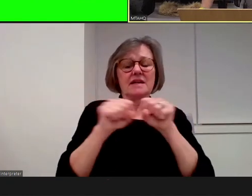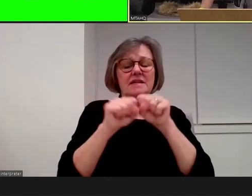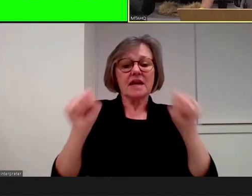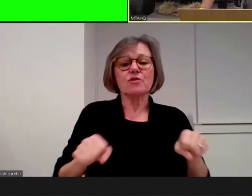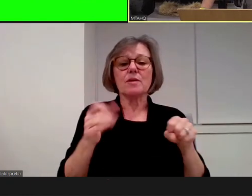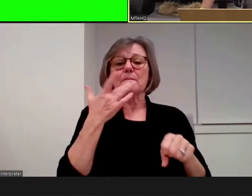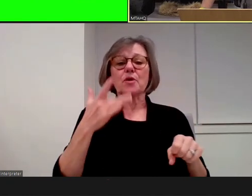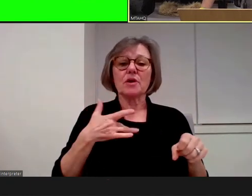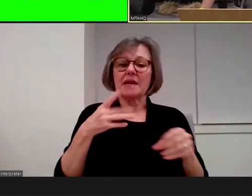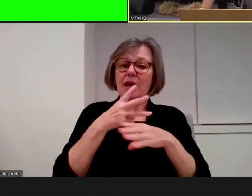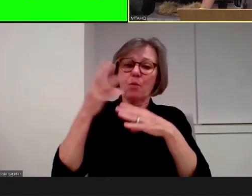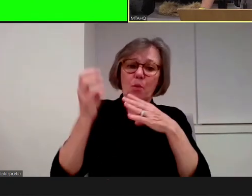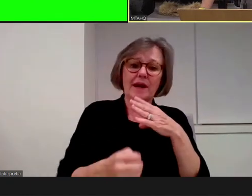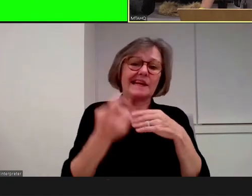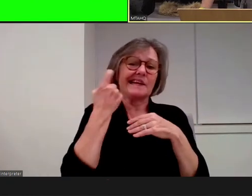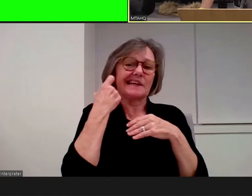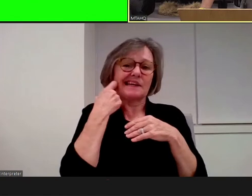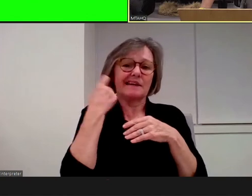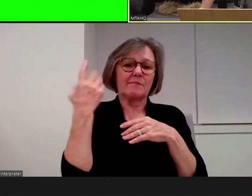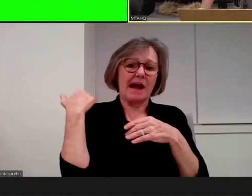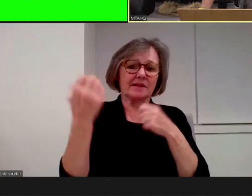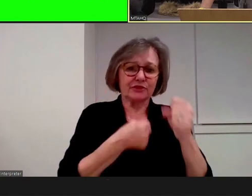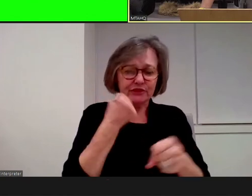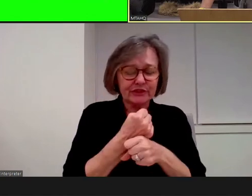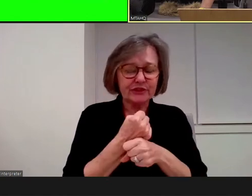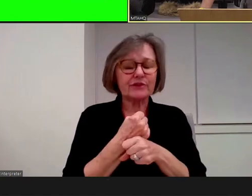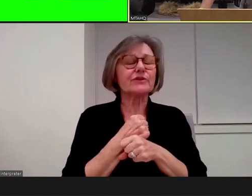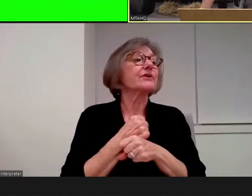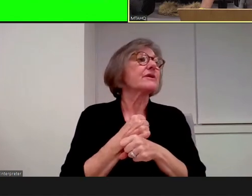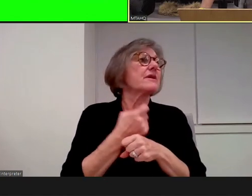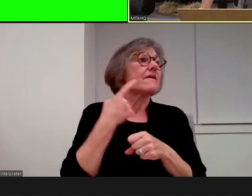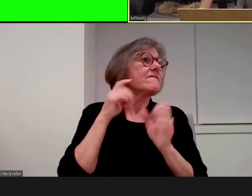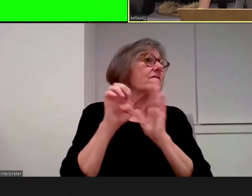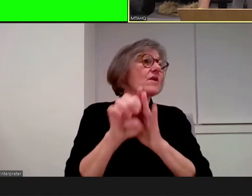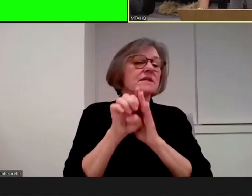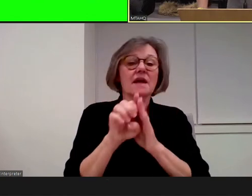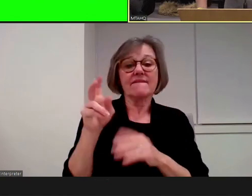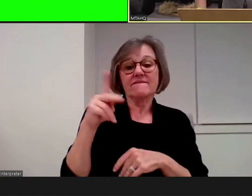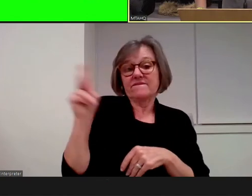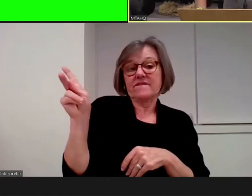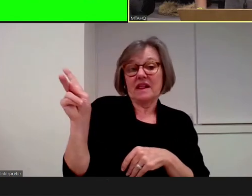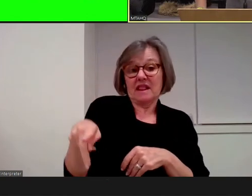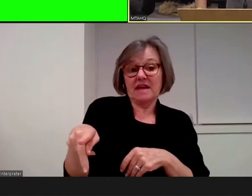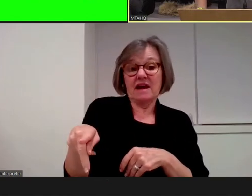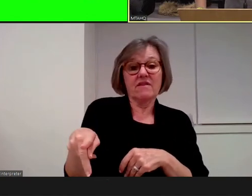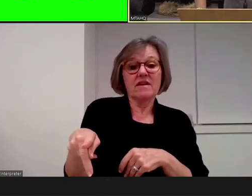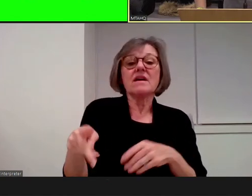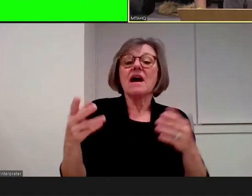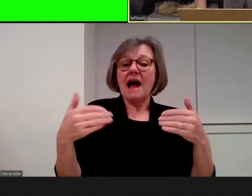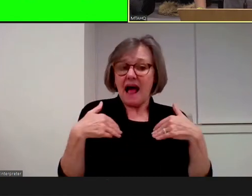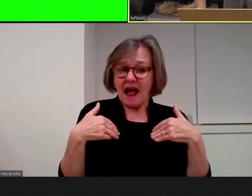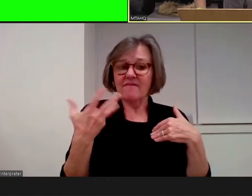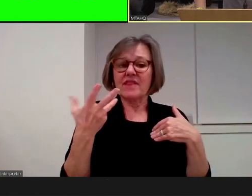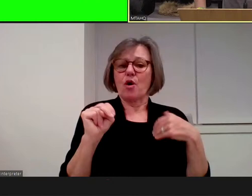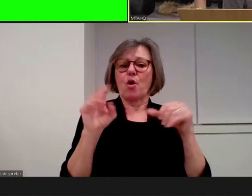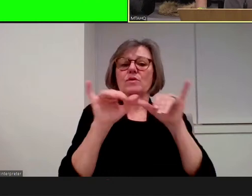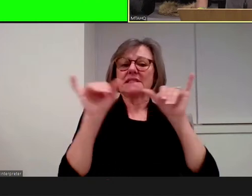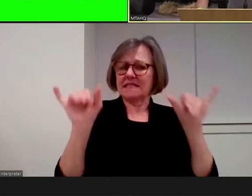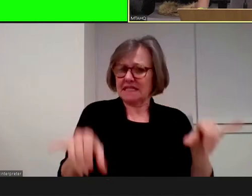birthday weekend this past year. For example, Philadelphia, they already have their own